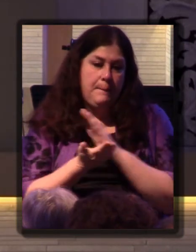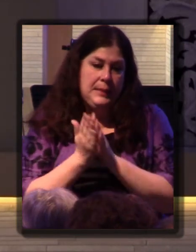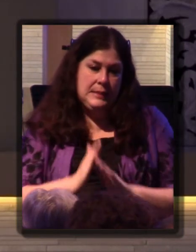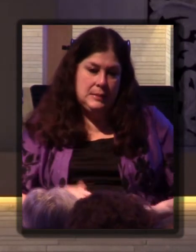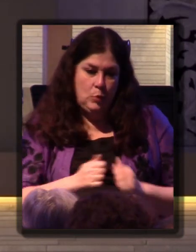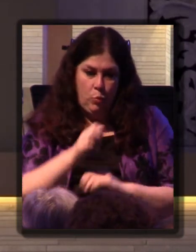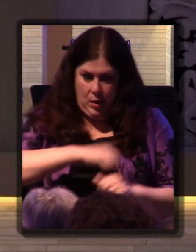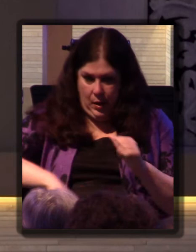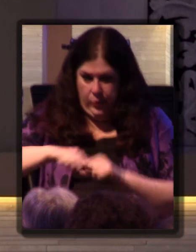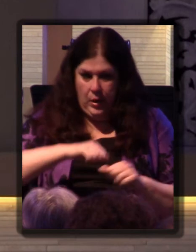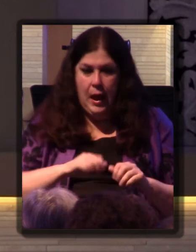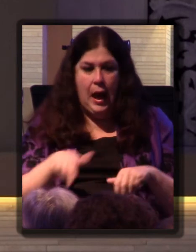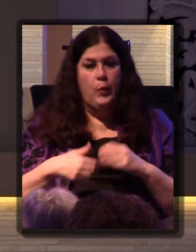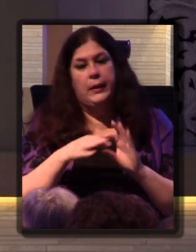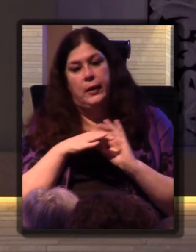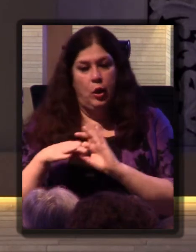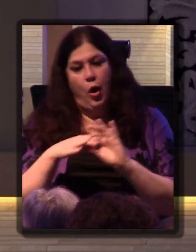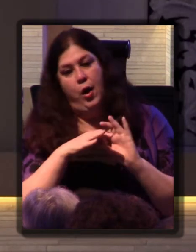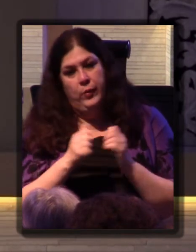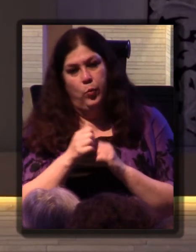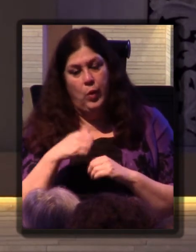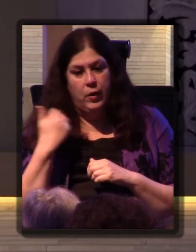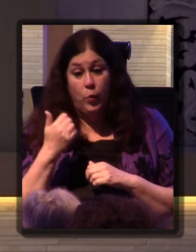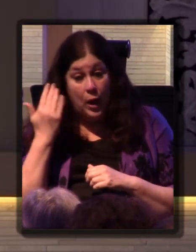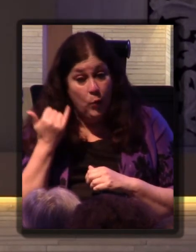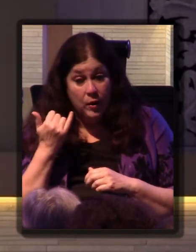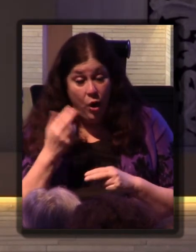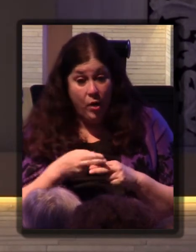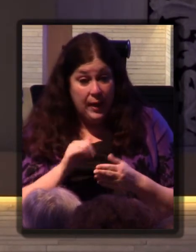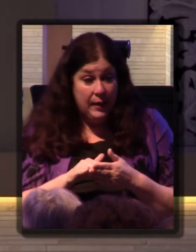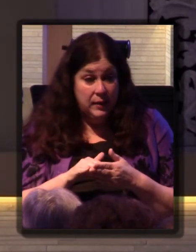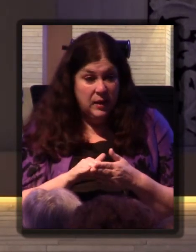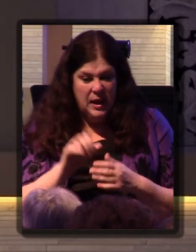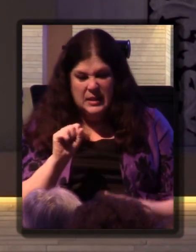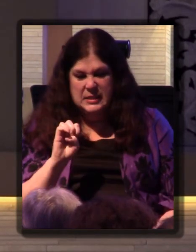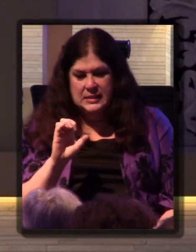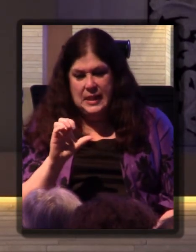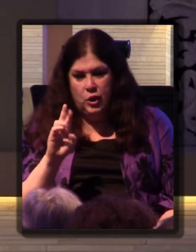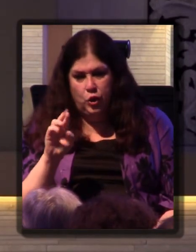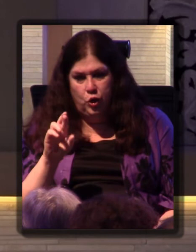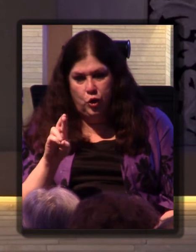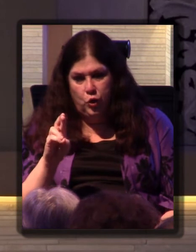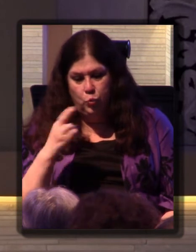how we can live in peace with one another, how we can get along with one another. And why do I call that